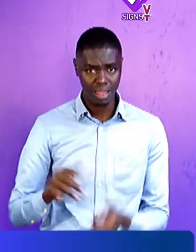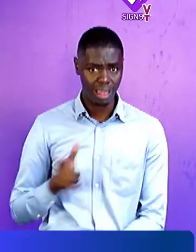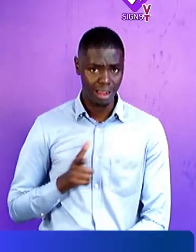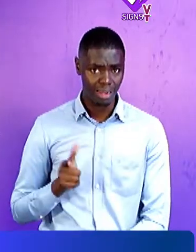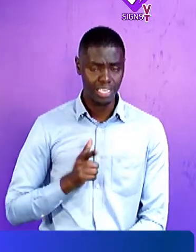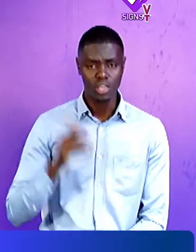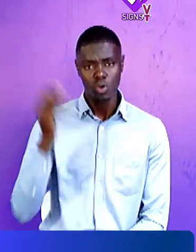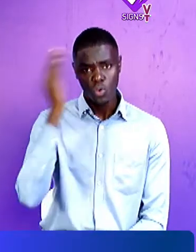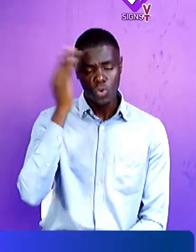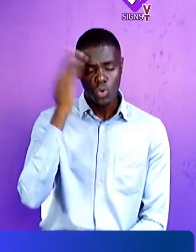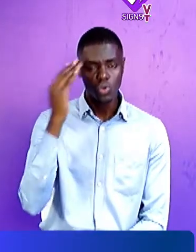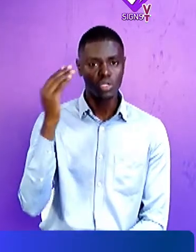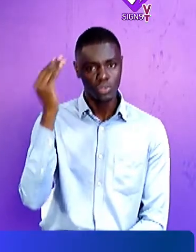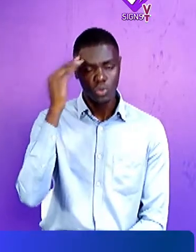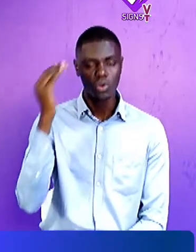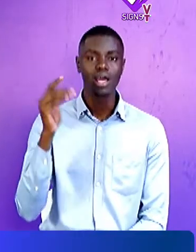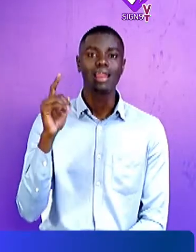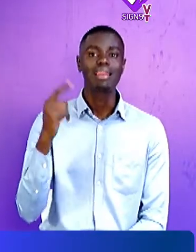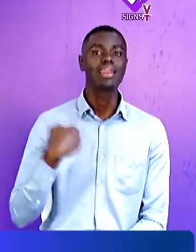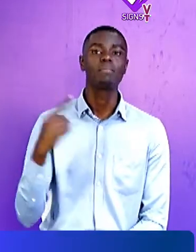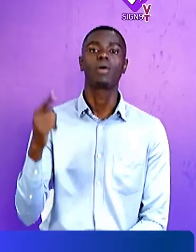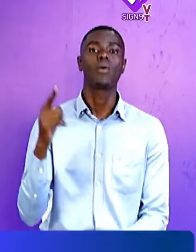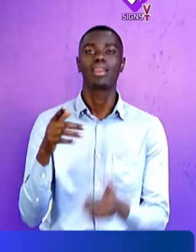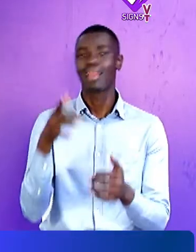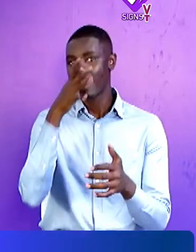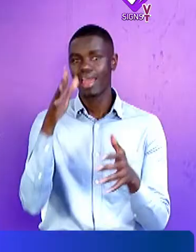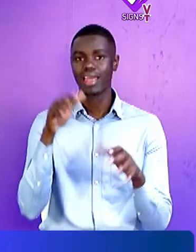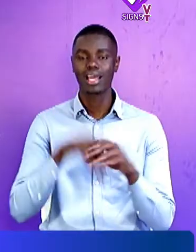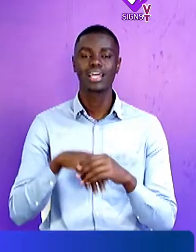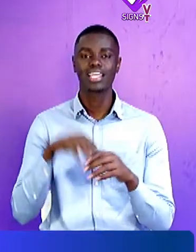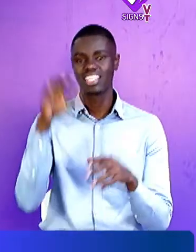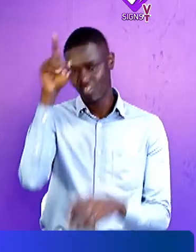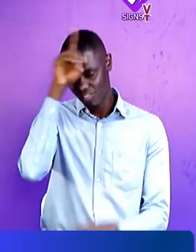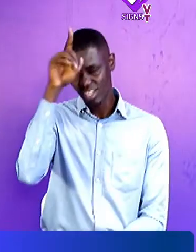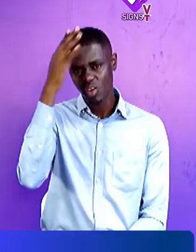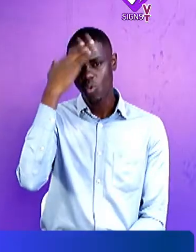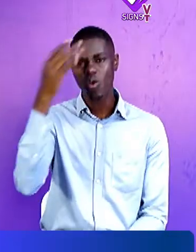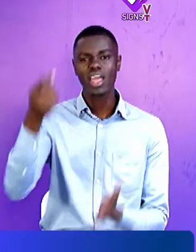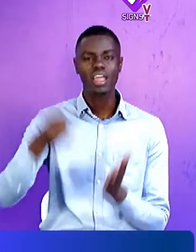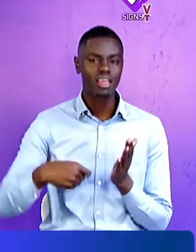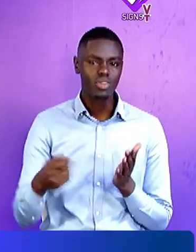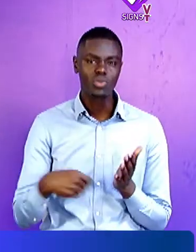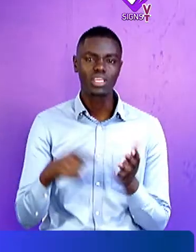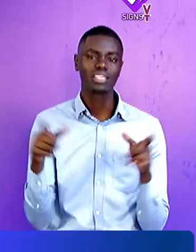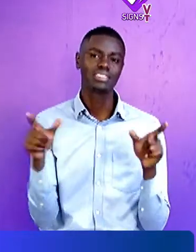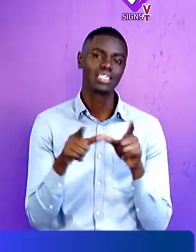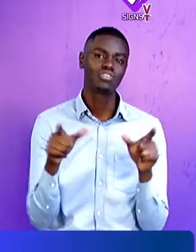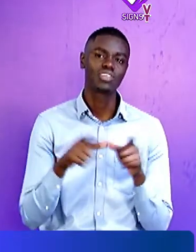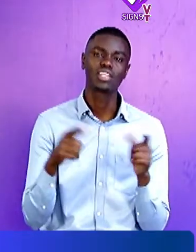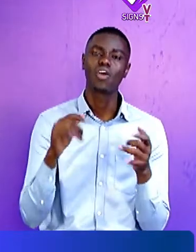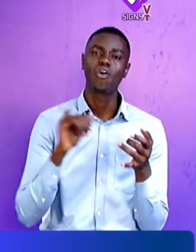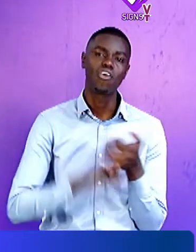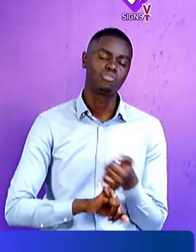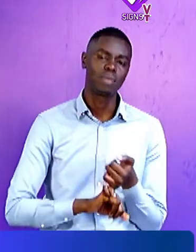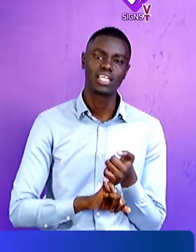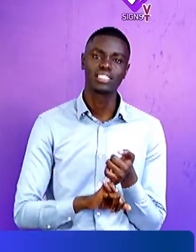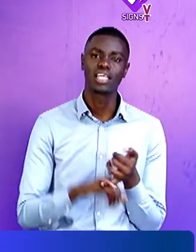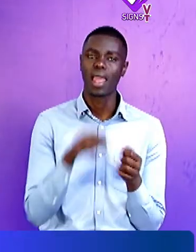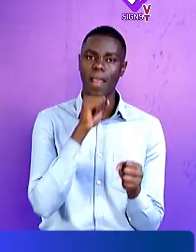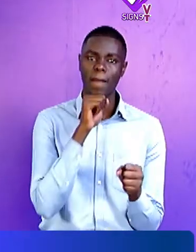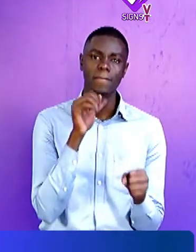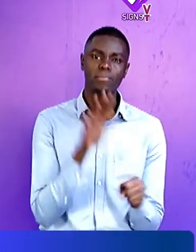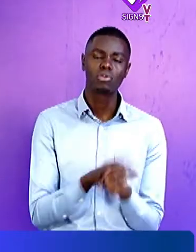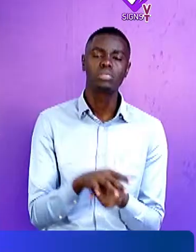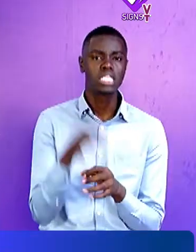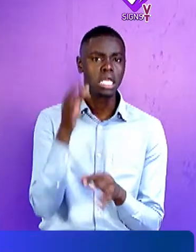is known to be #1 liar in your village? No. Why are you signing a certificate of marriage? Promise me you'll be